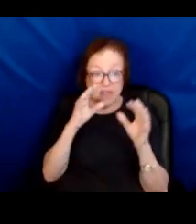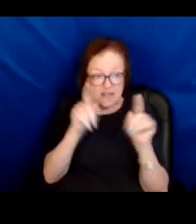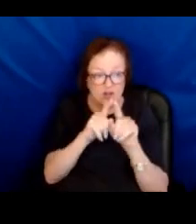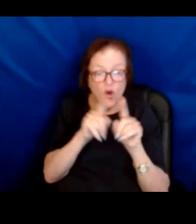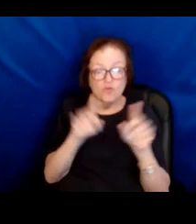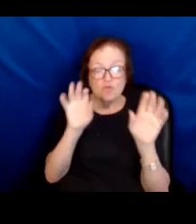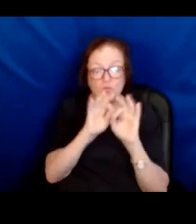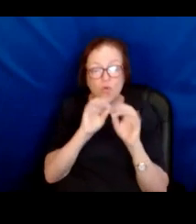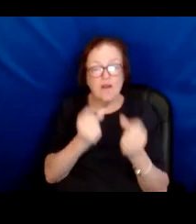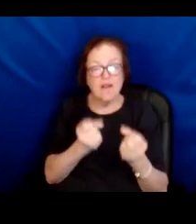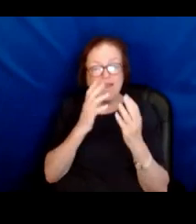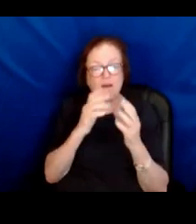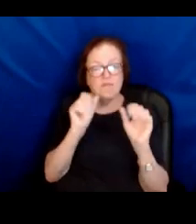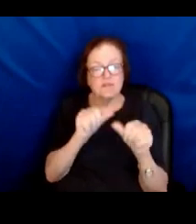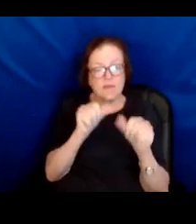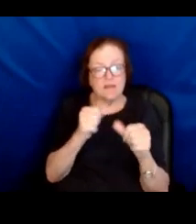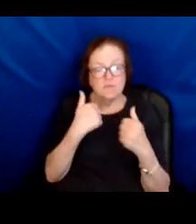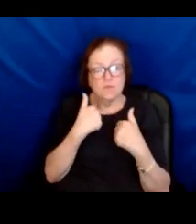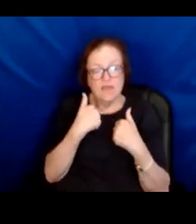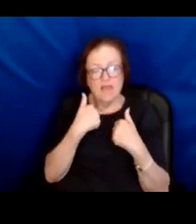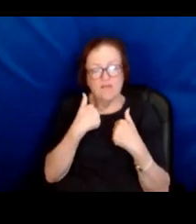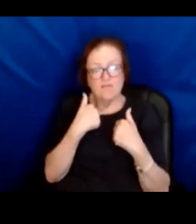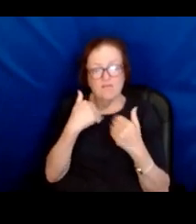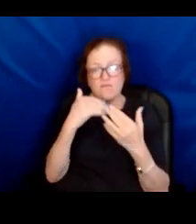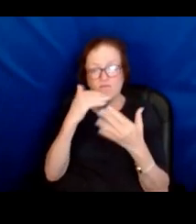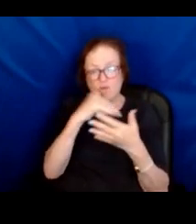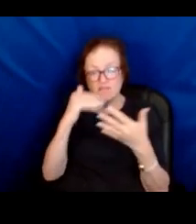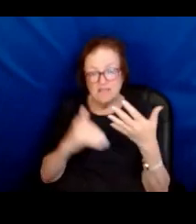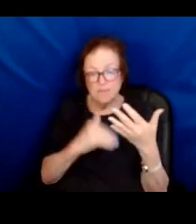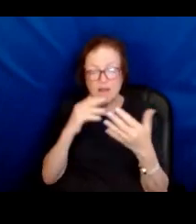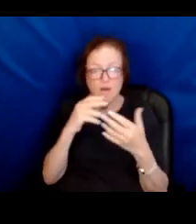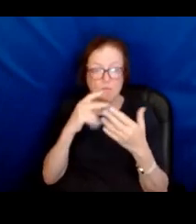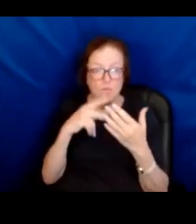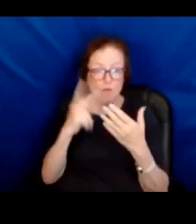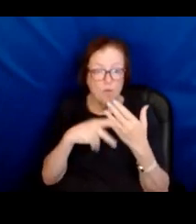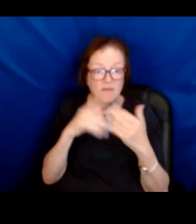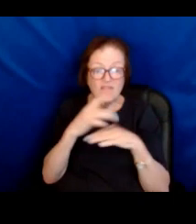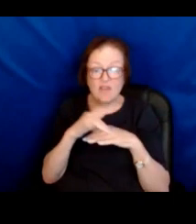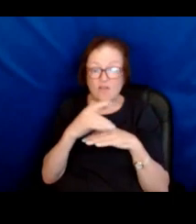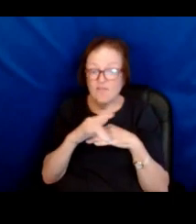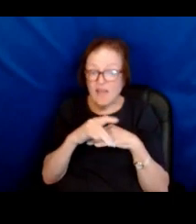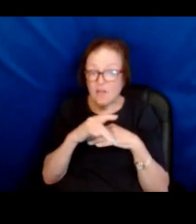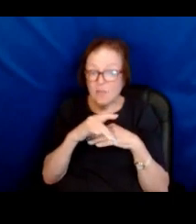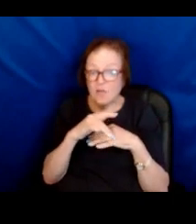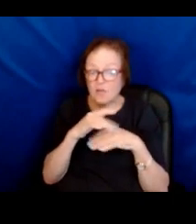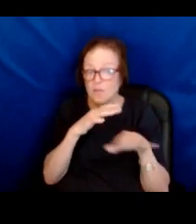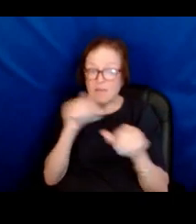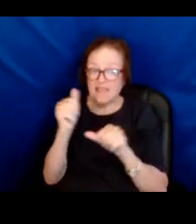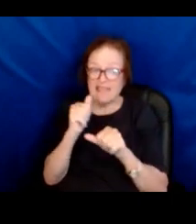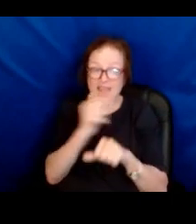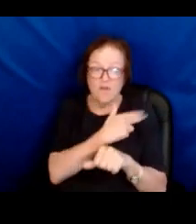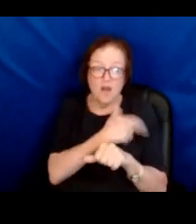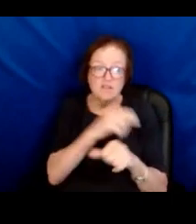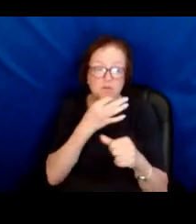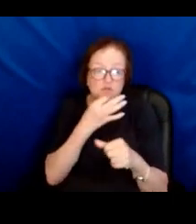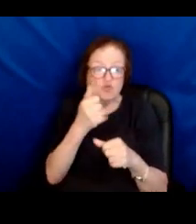how much capacity we have in step down programs, that if they're available, someone could leave a hospital bed sooner, or how